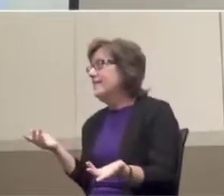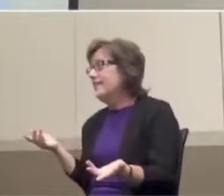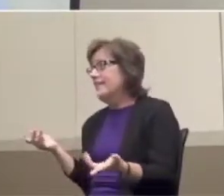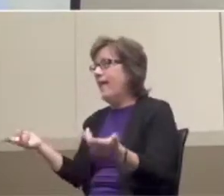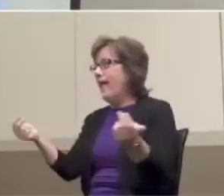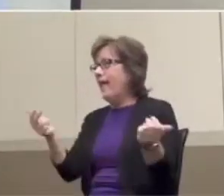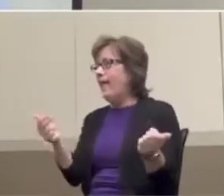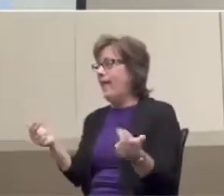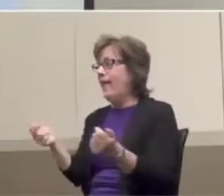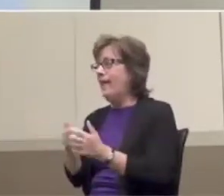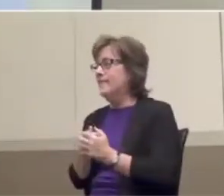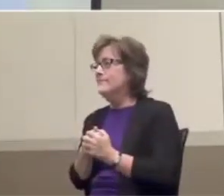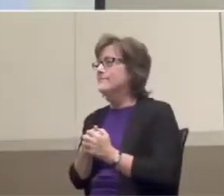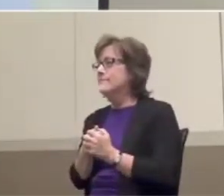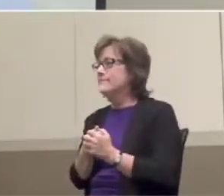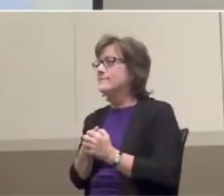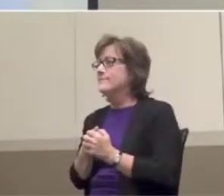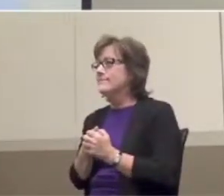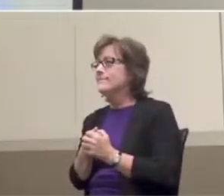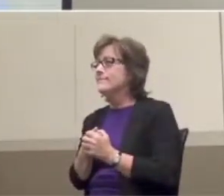Okay, so...